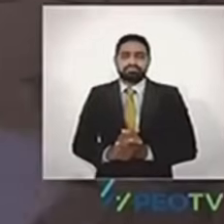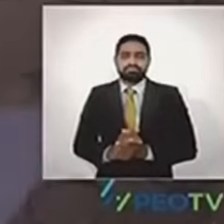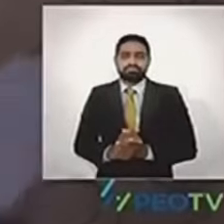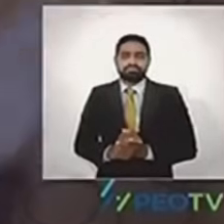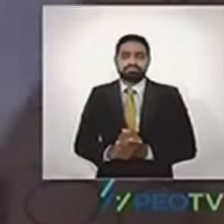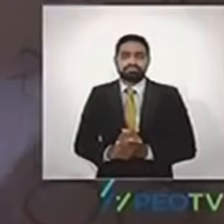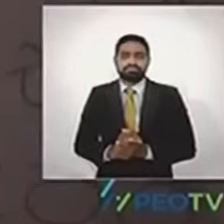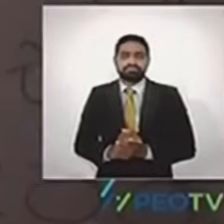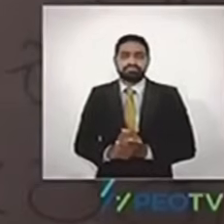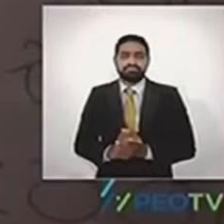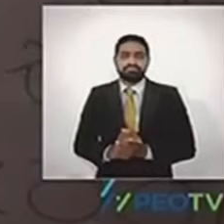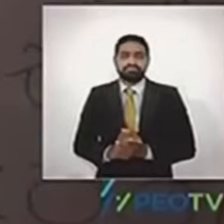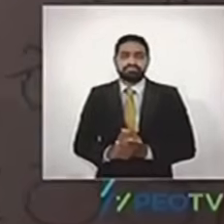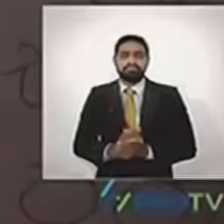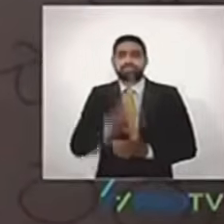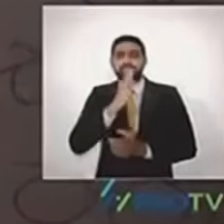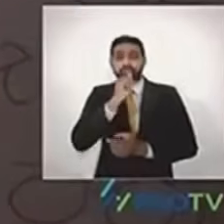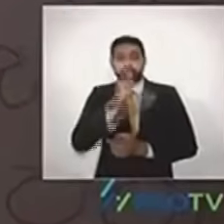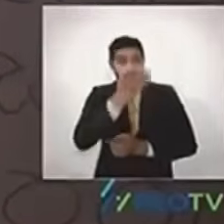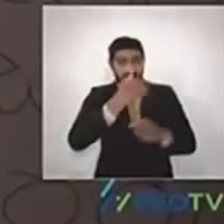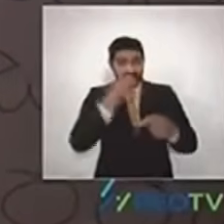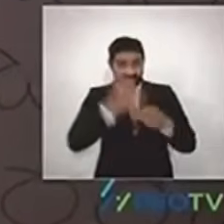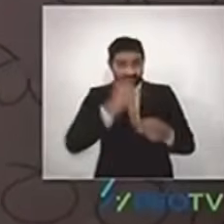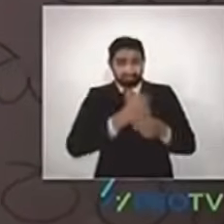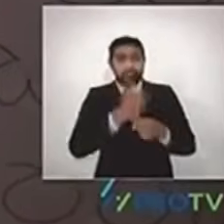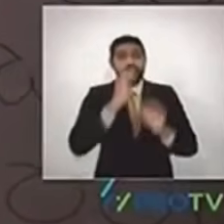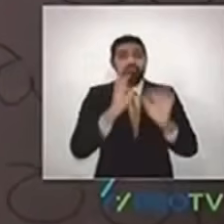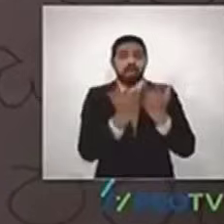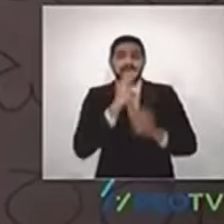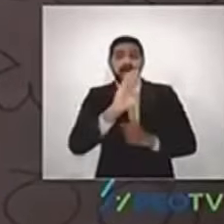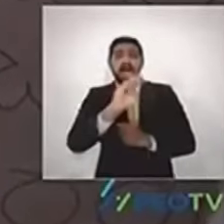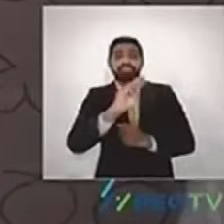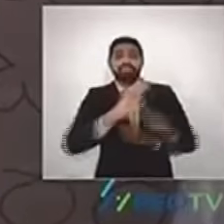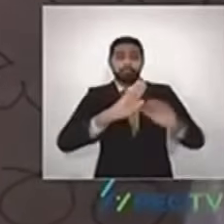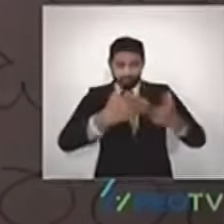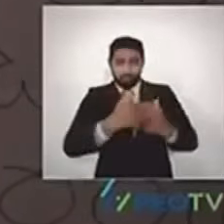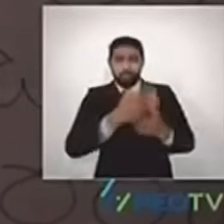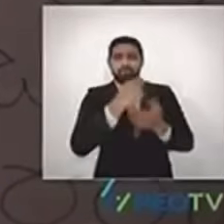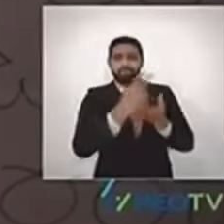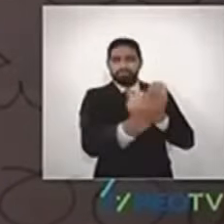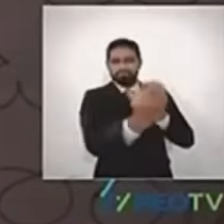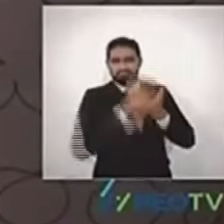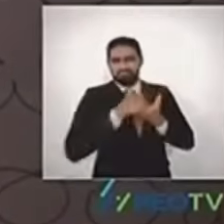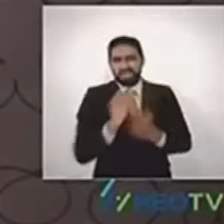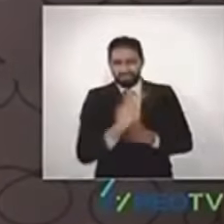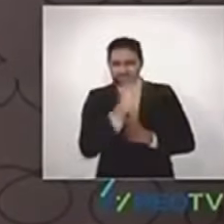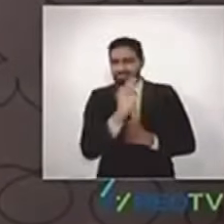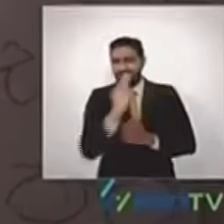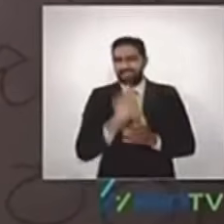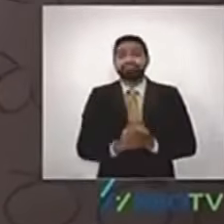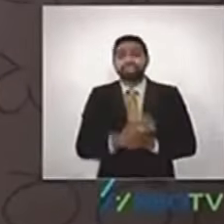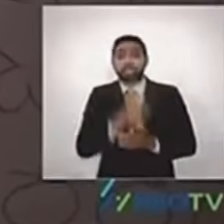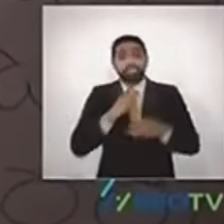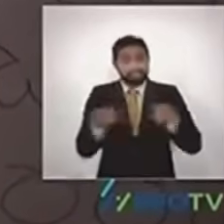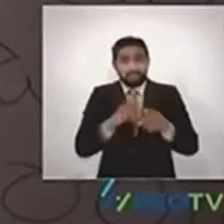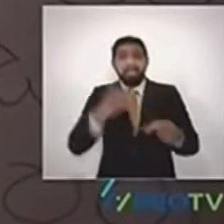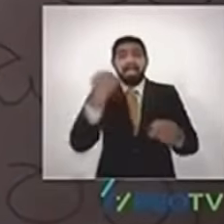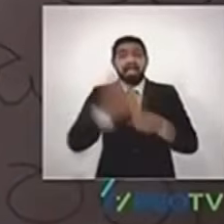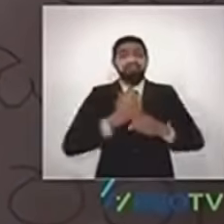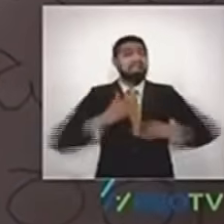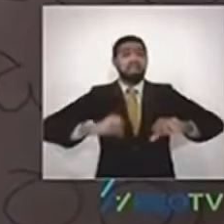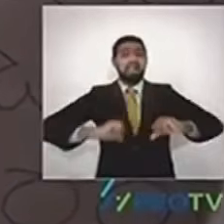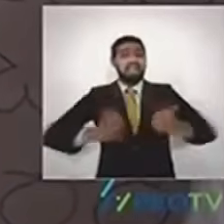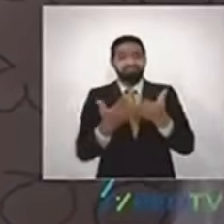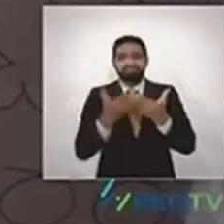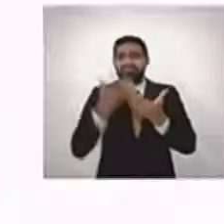There are about 40 members of your government waiting to leave the government. We would like to say that the lifespan of this government is short. That is why they are